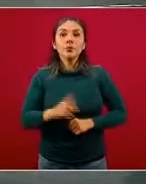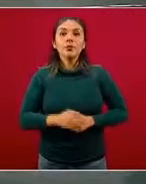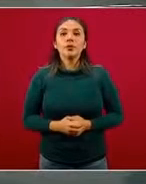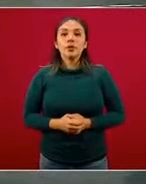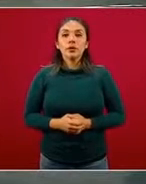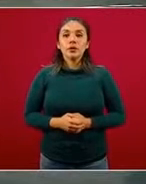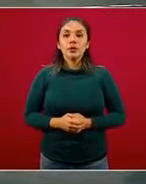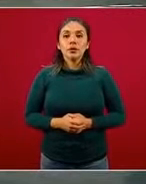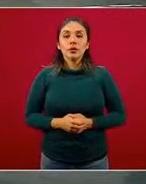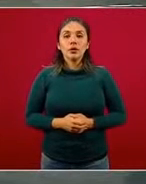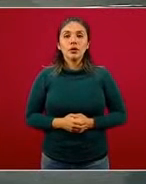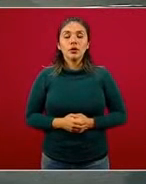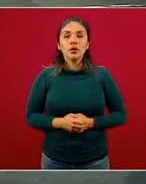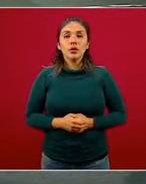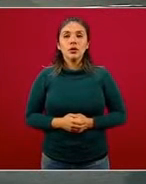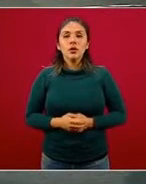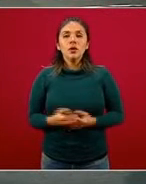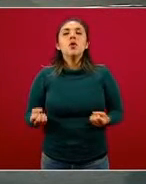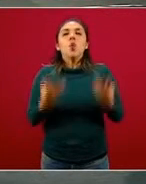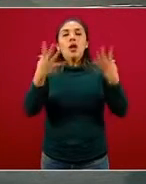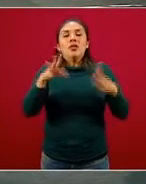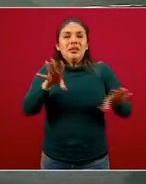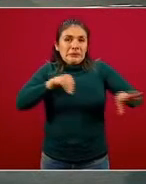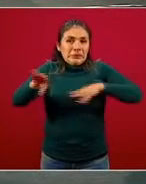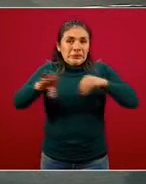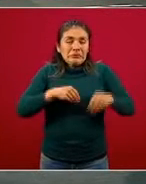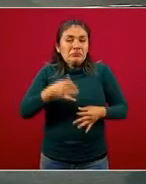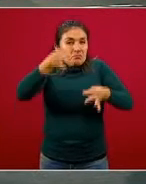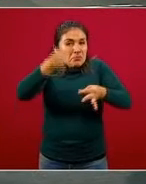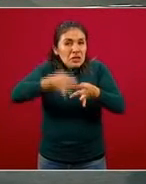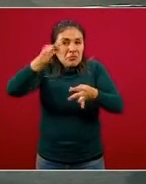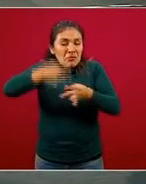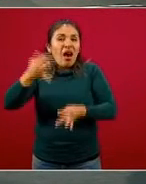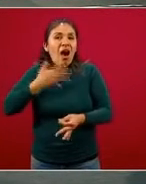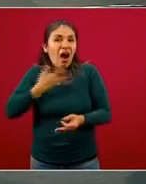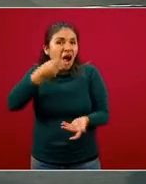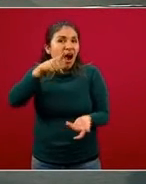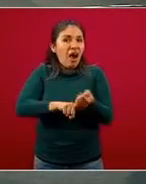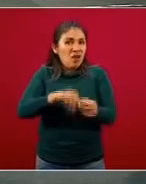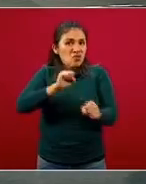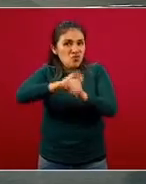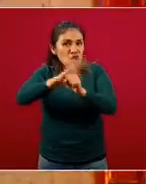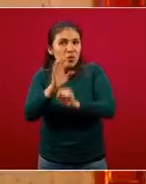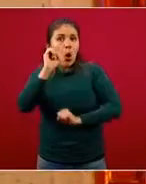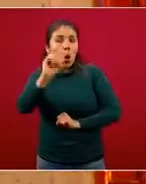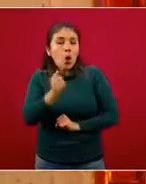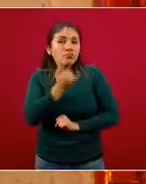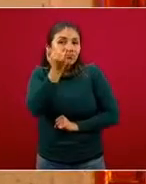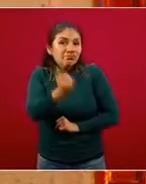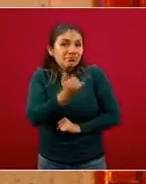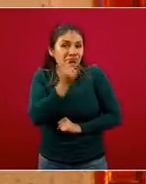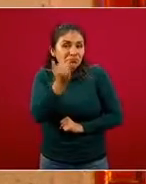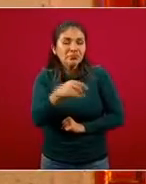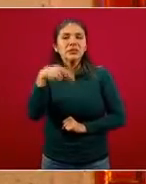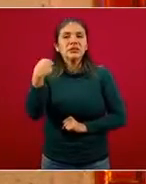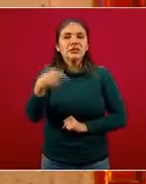well. Here we have the general pandemic curve,